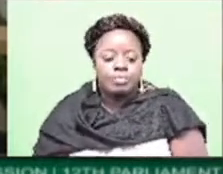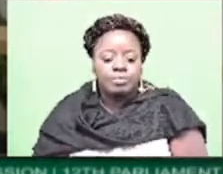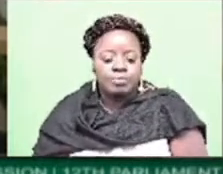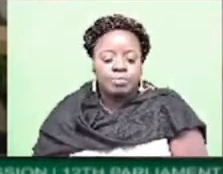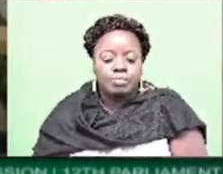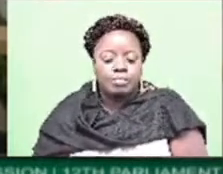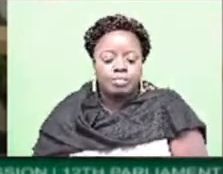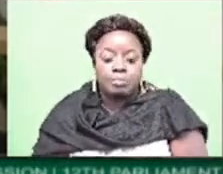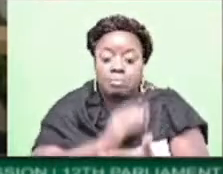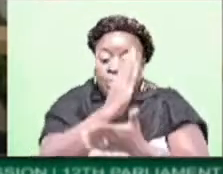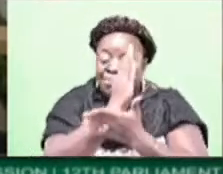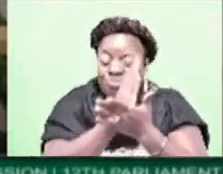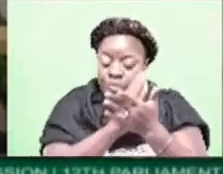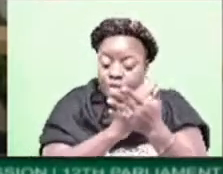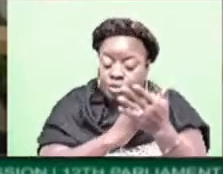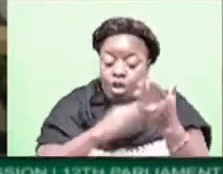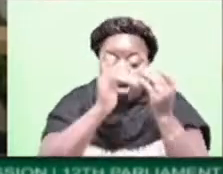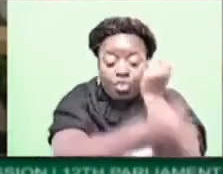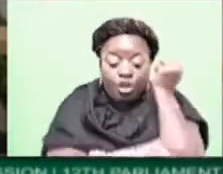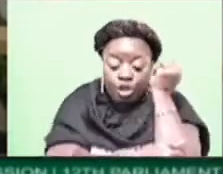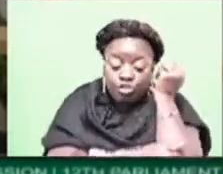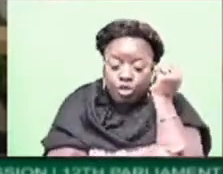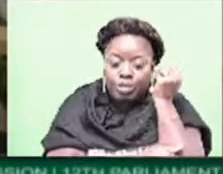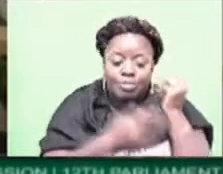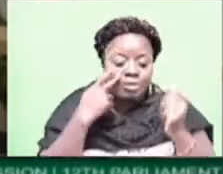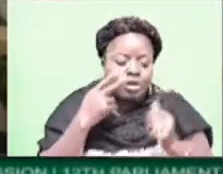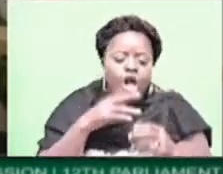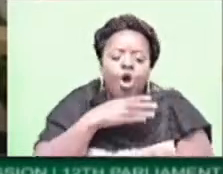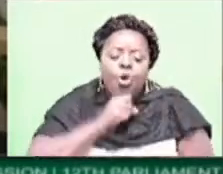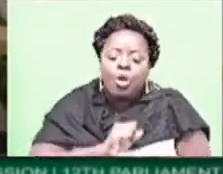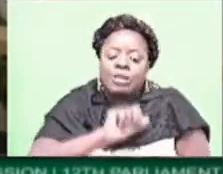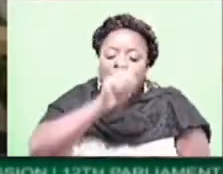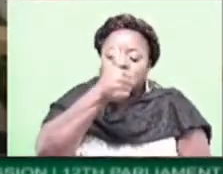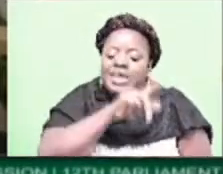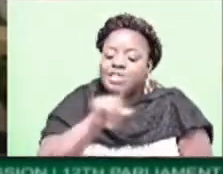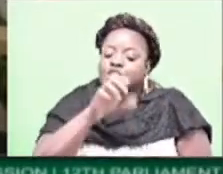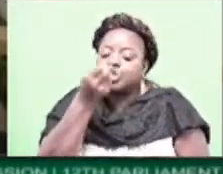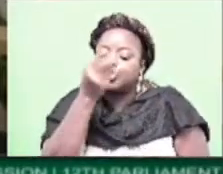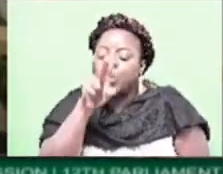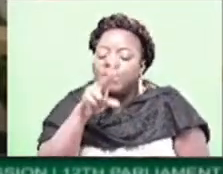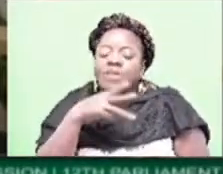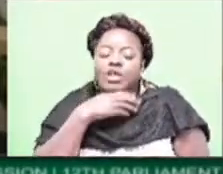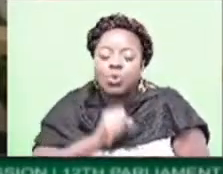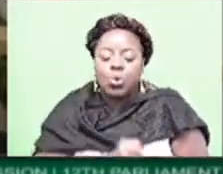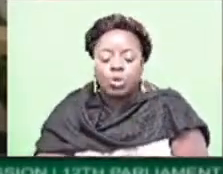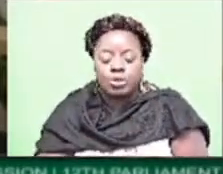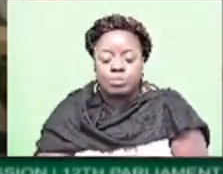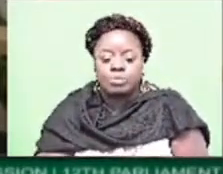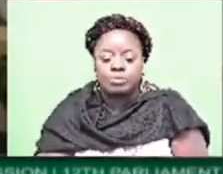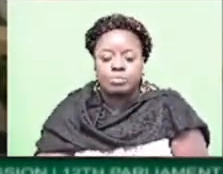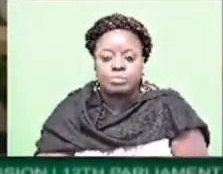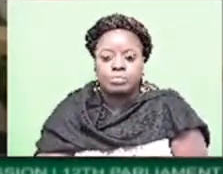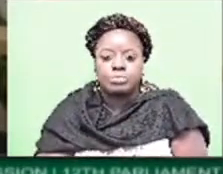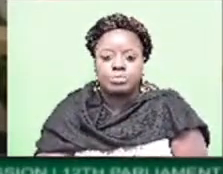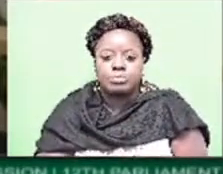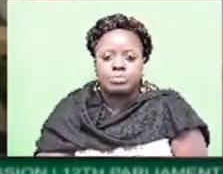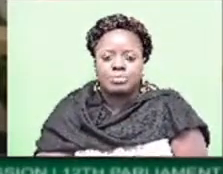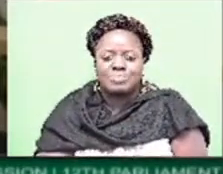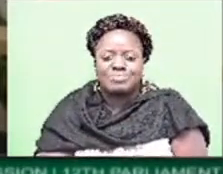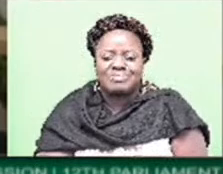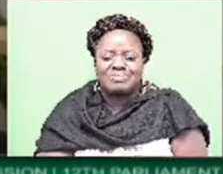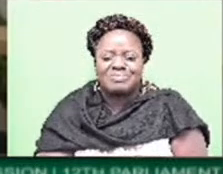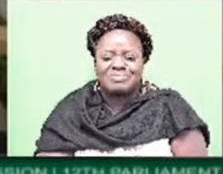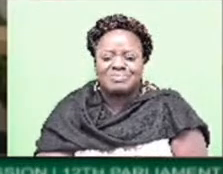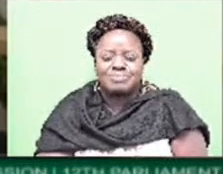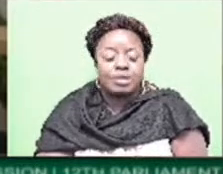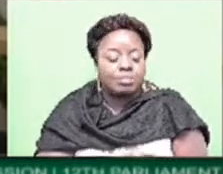of 10 to 12 years old. Now, the law as it stands is at 12 years old, but they are looking at from 10 years